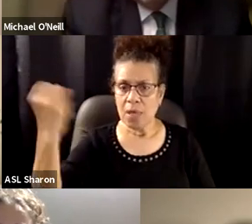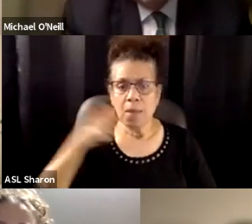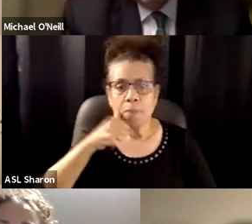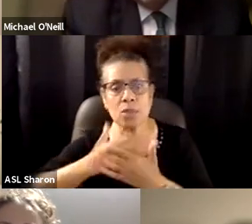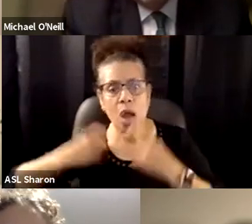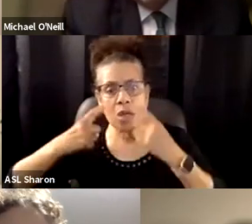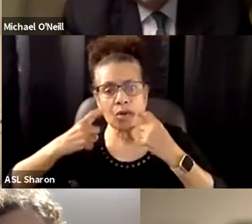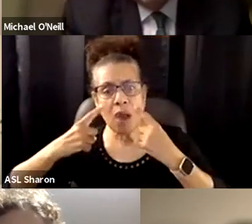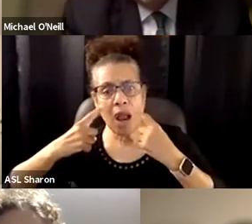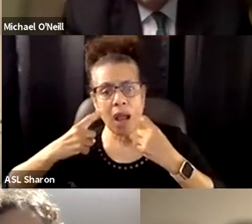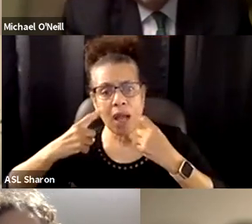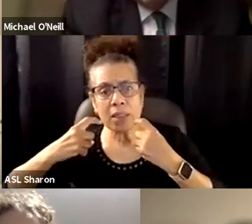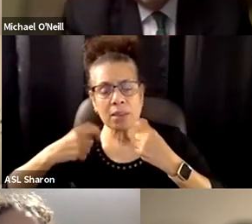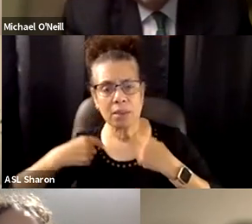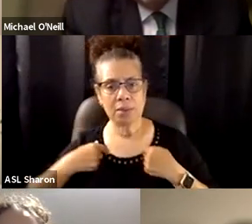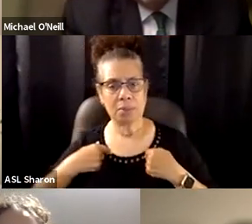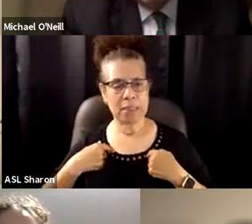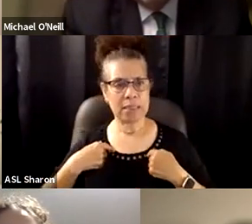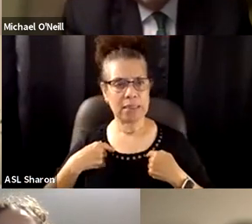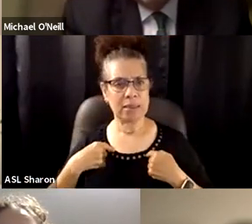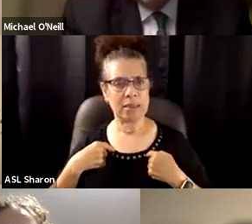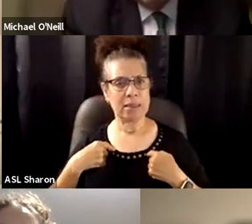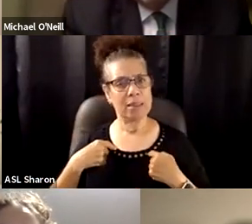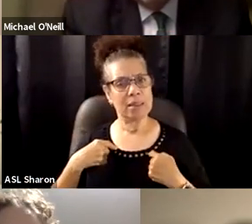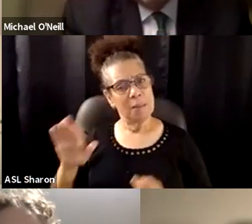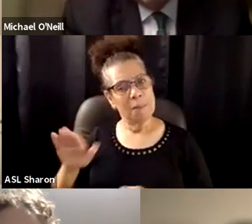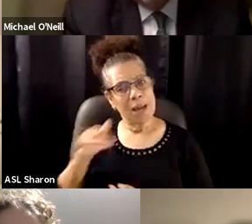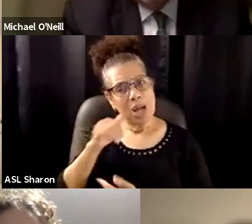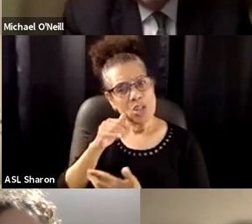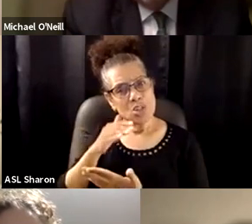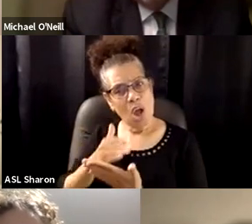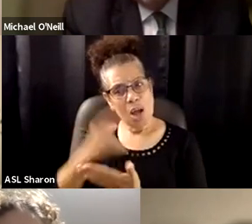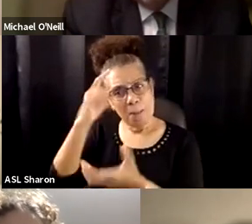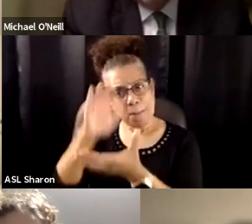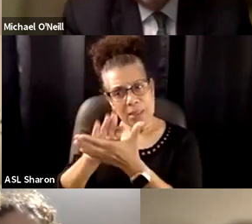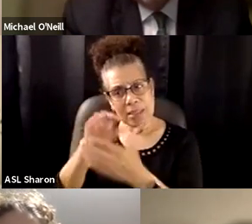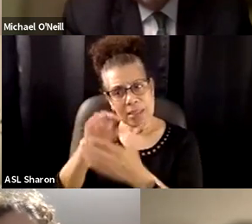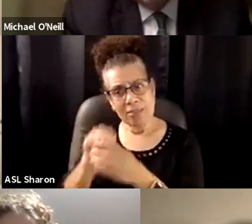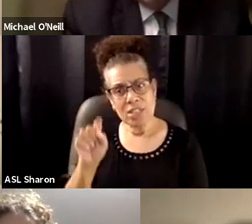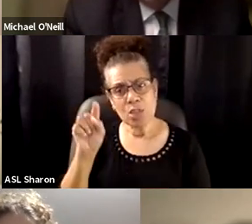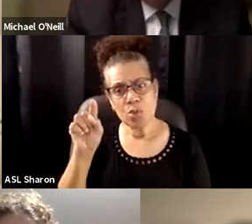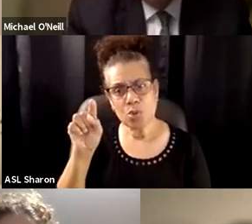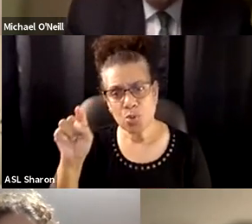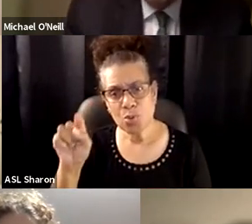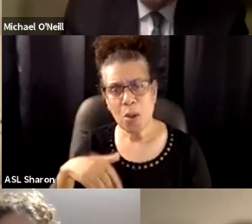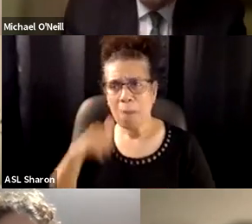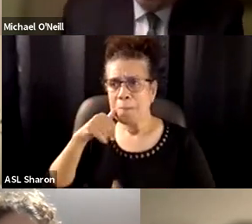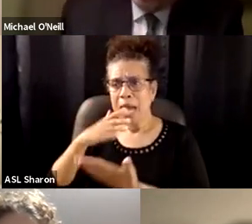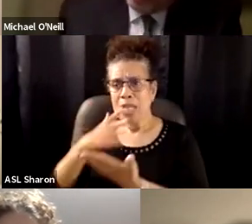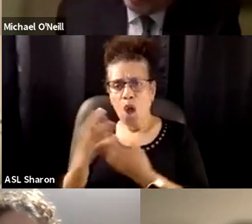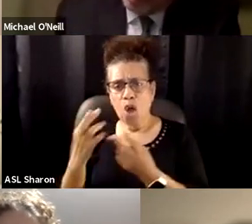i start to doubt evelyn's belief in you i start to doubt her recommendation